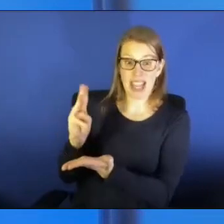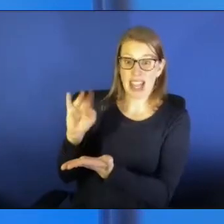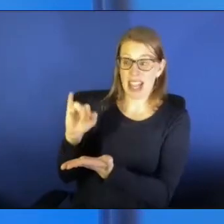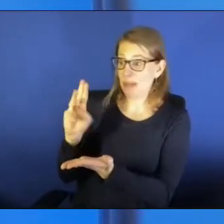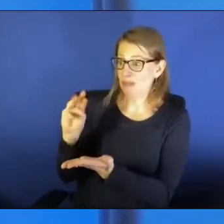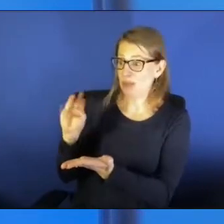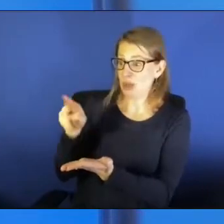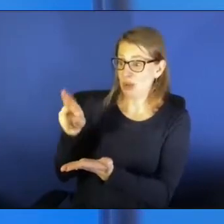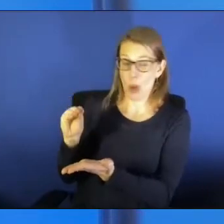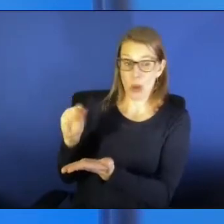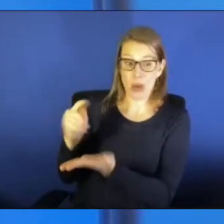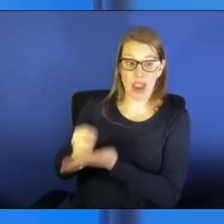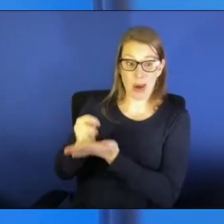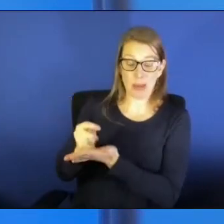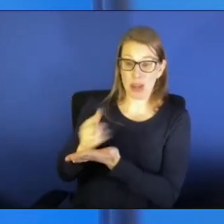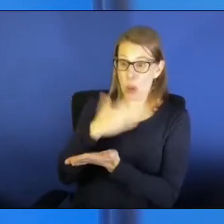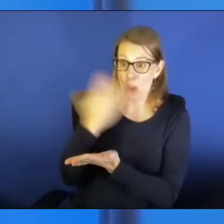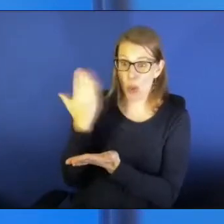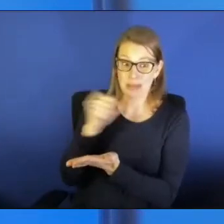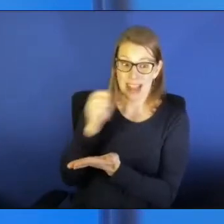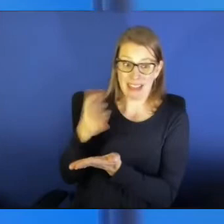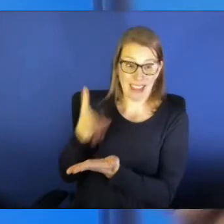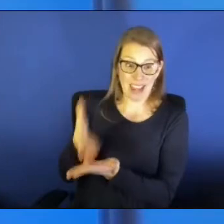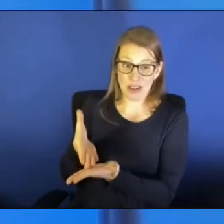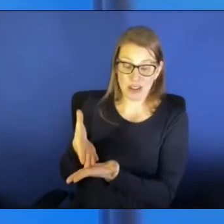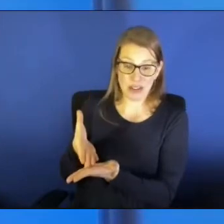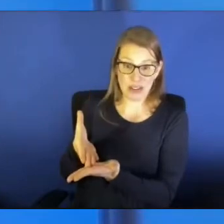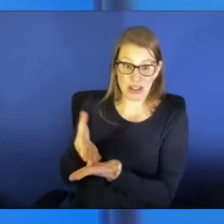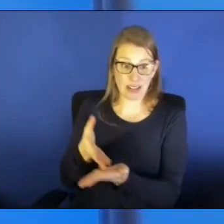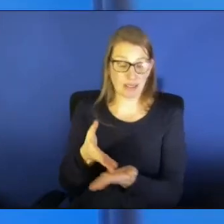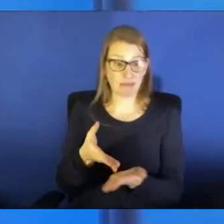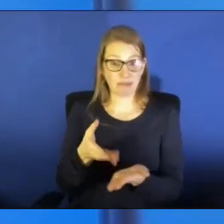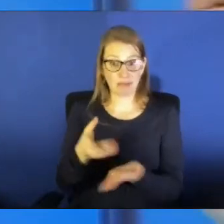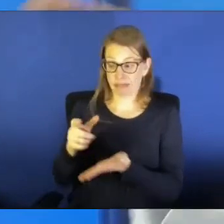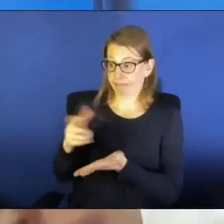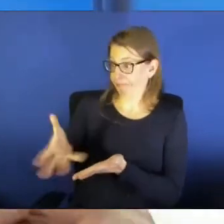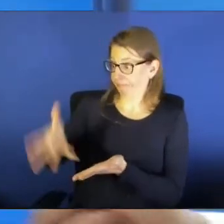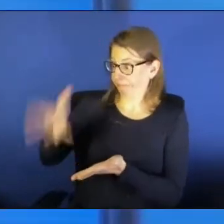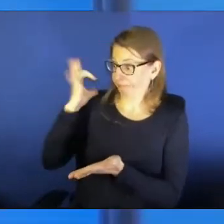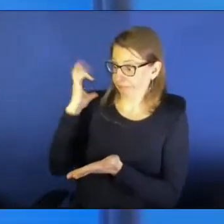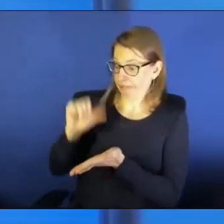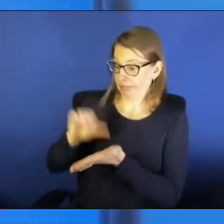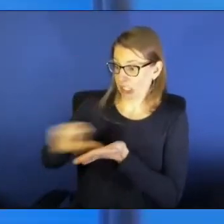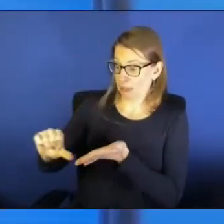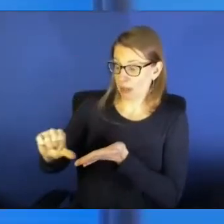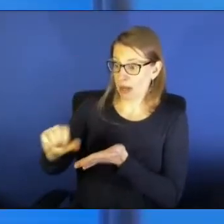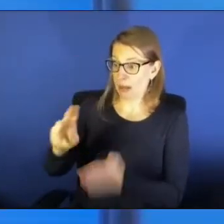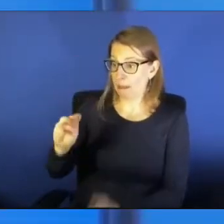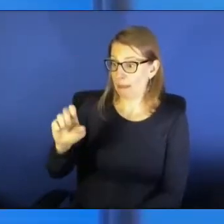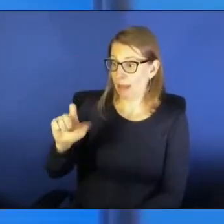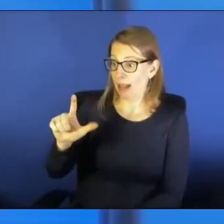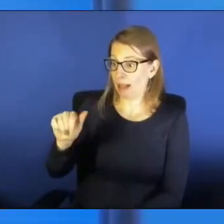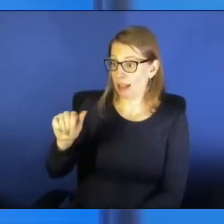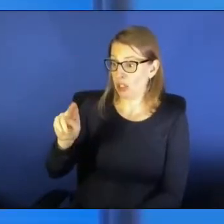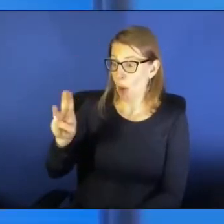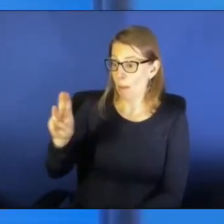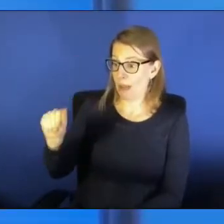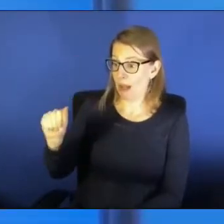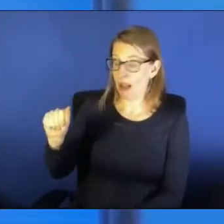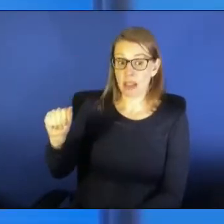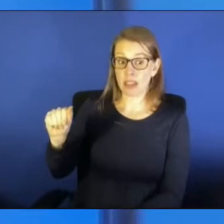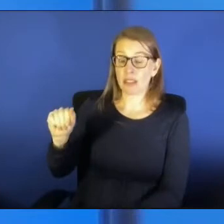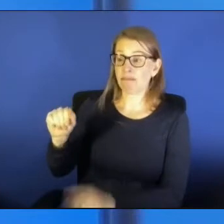I was a medical student and I was in the operating room and we were operating on a melanoma and the attending surgeon I was with would be asking me questions about